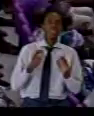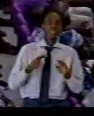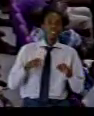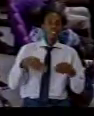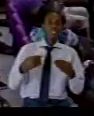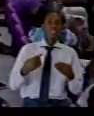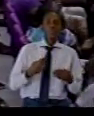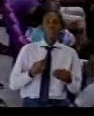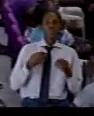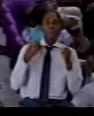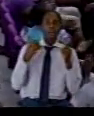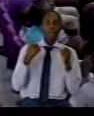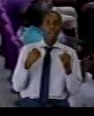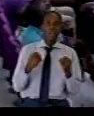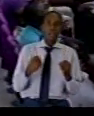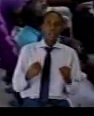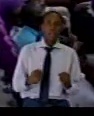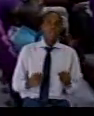won.